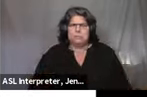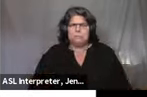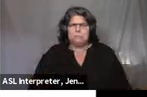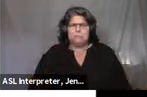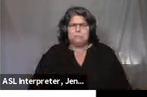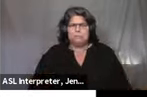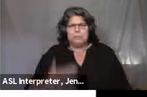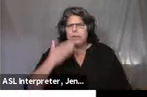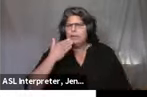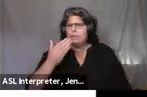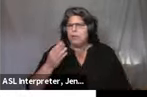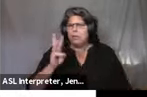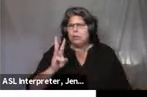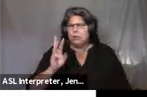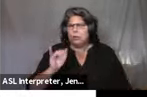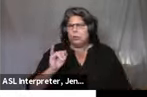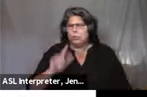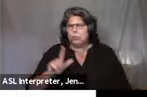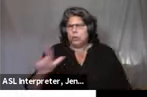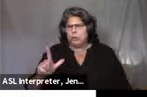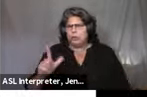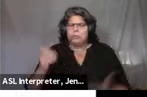Thank you, Will. So with that said,